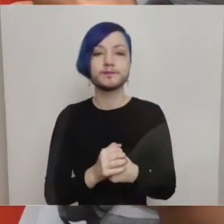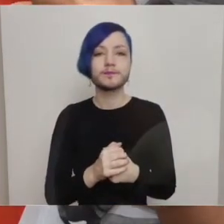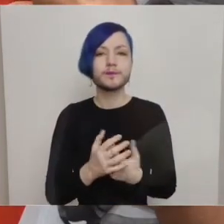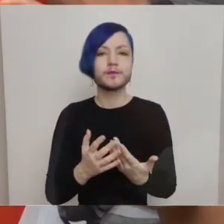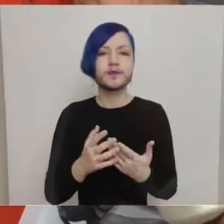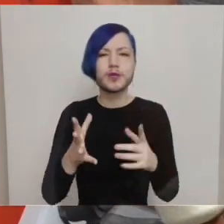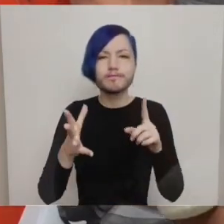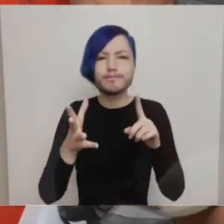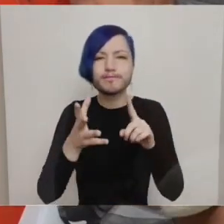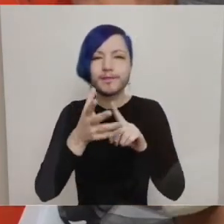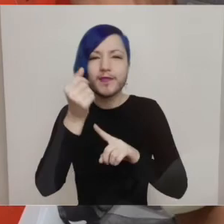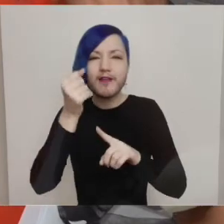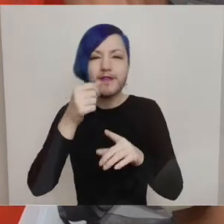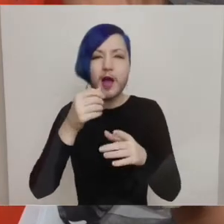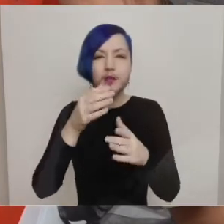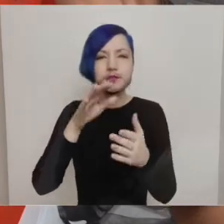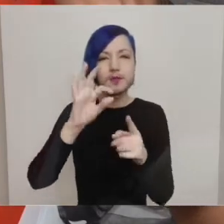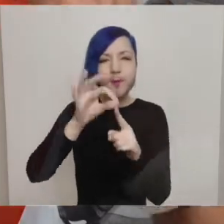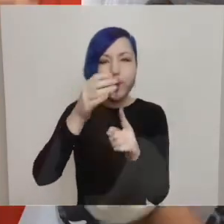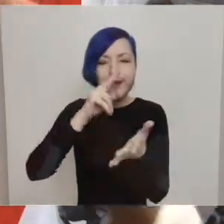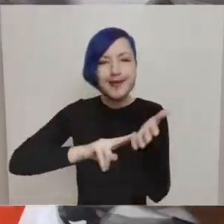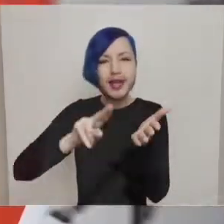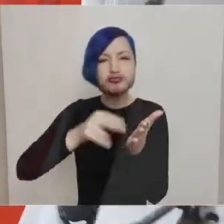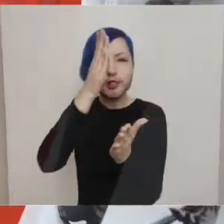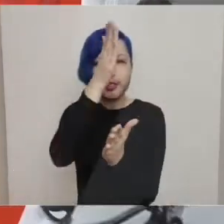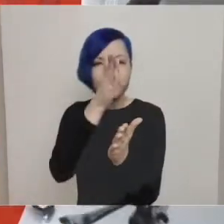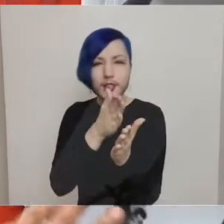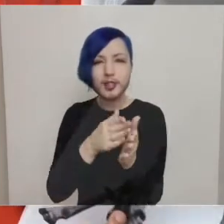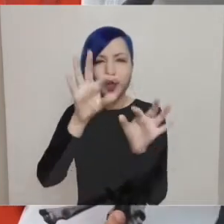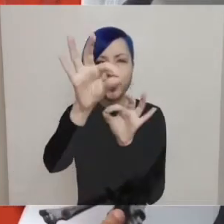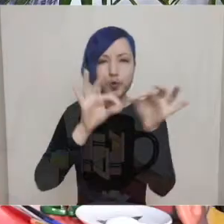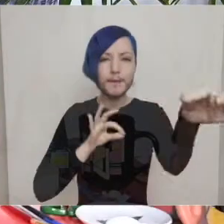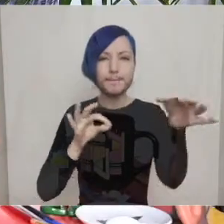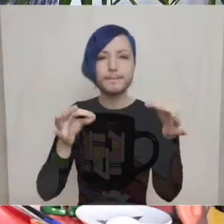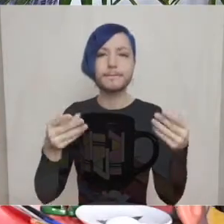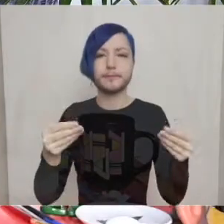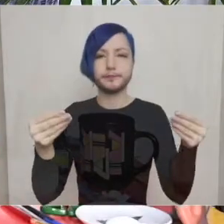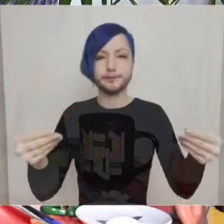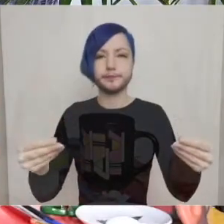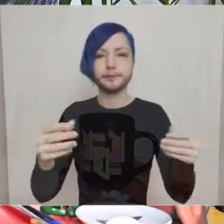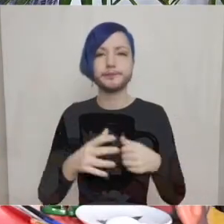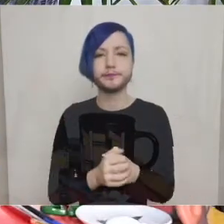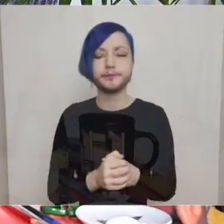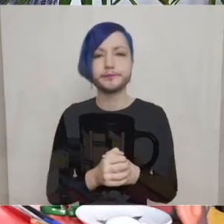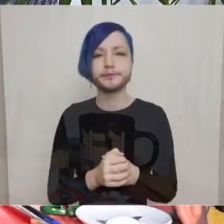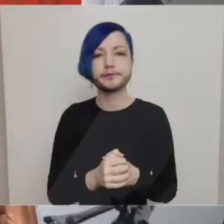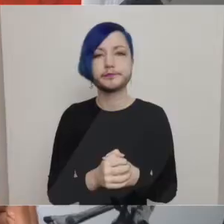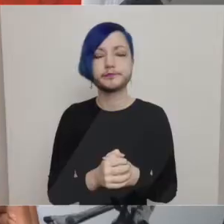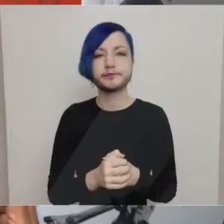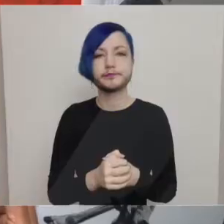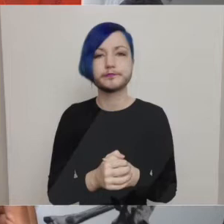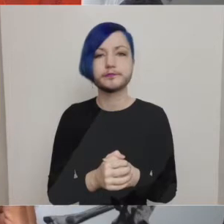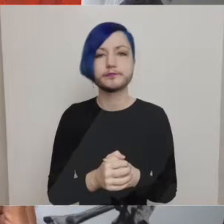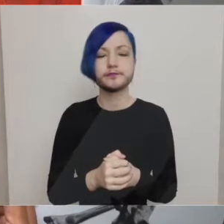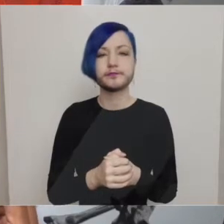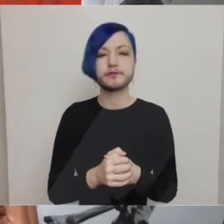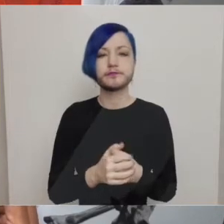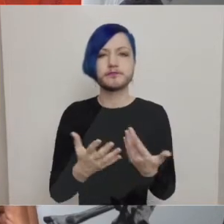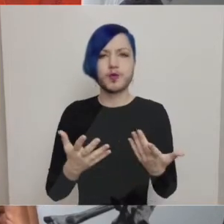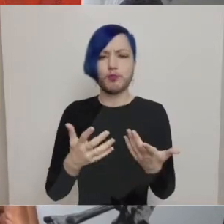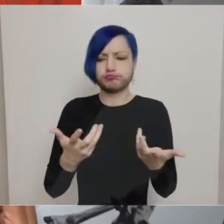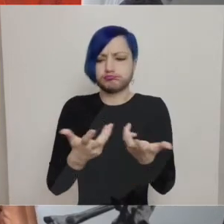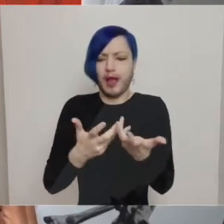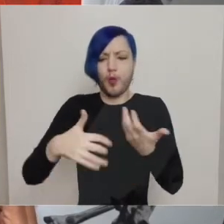finding a kind of natural break point. And what I got were these two parts. How would a giraffe